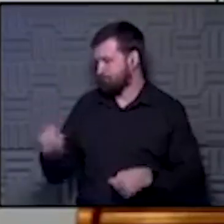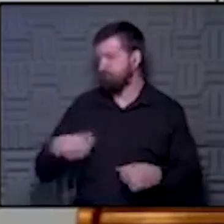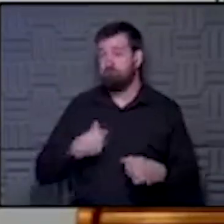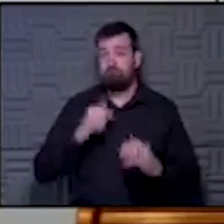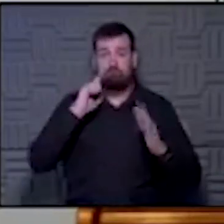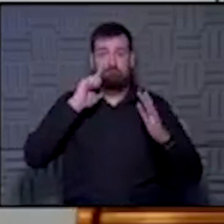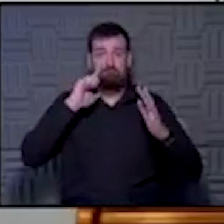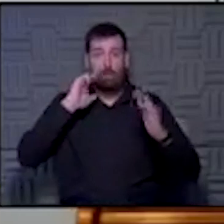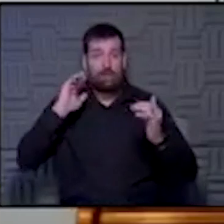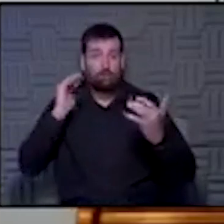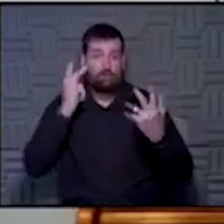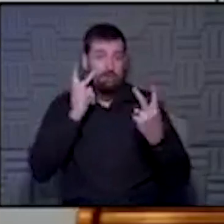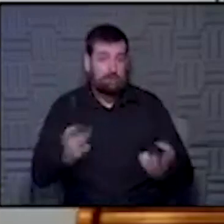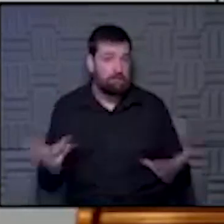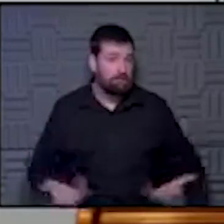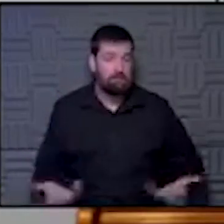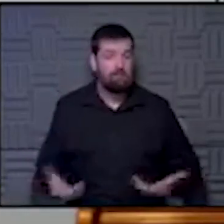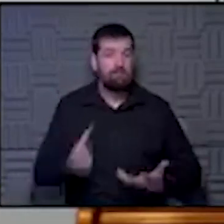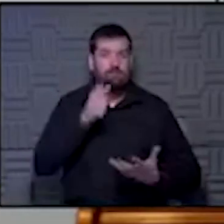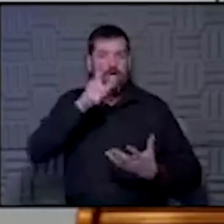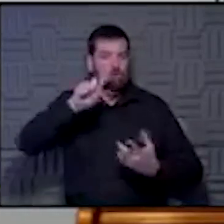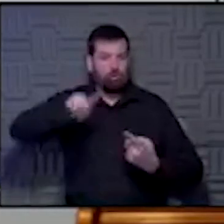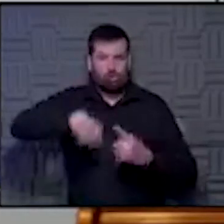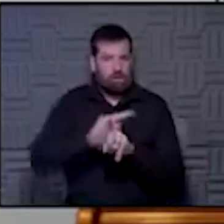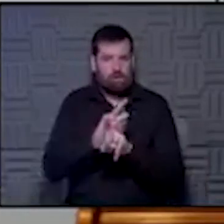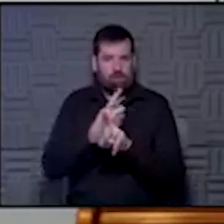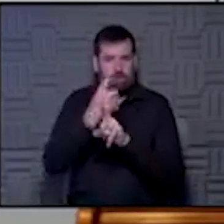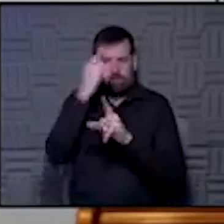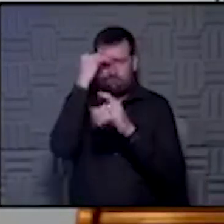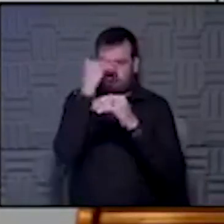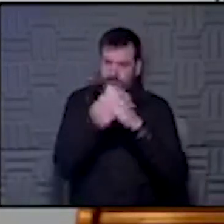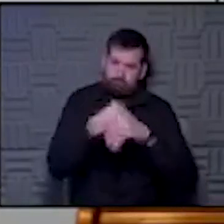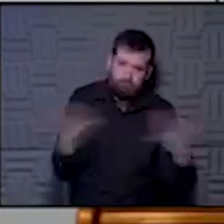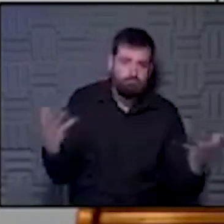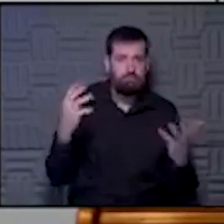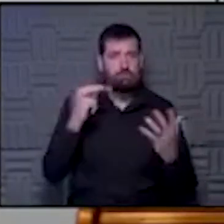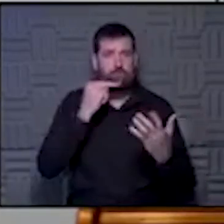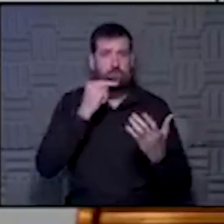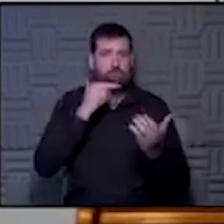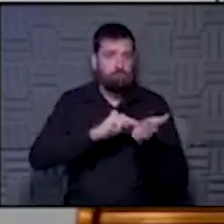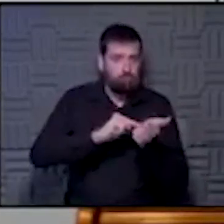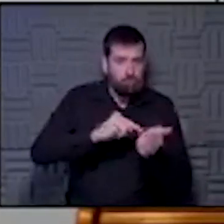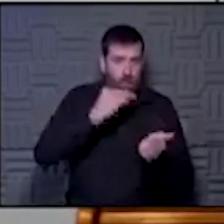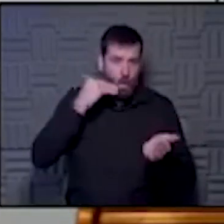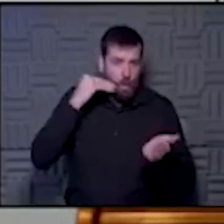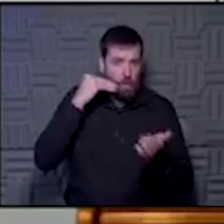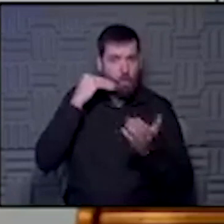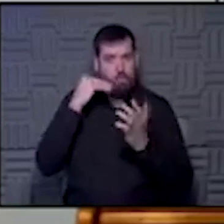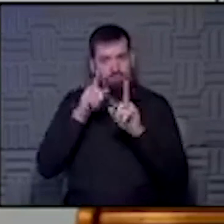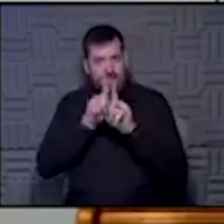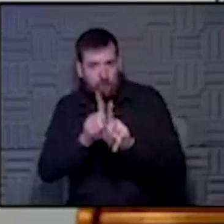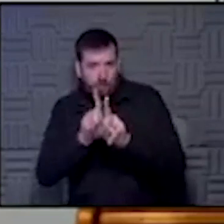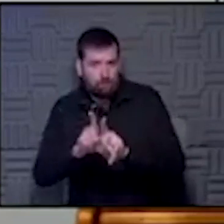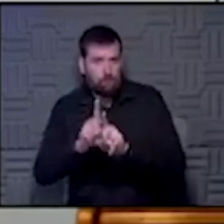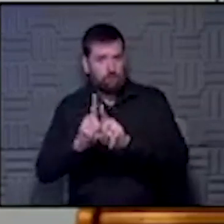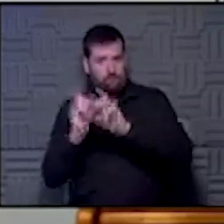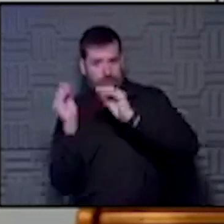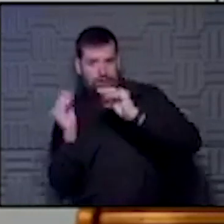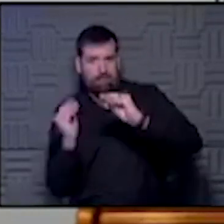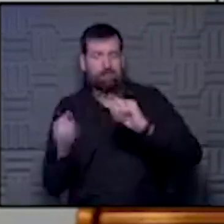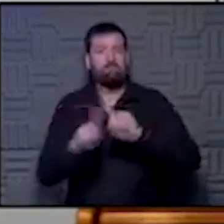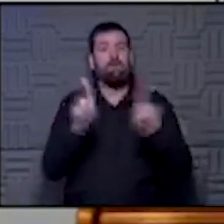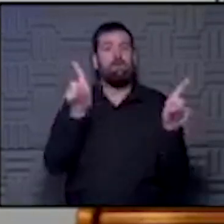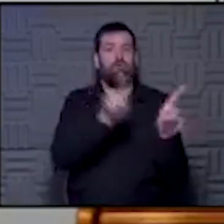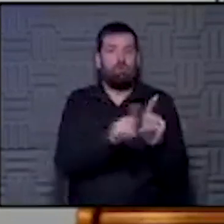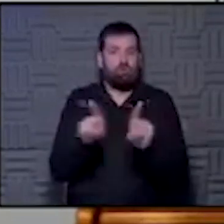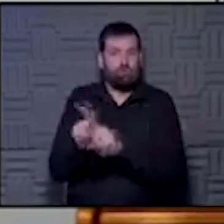not only do we deliver this education into the nursing homes and support them and mentor them through the process, but then we're also looking to